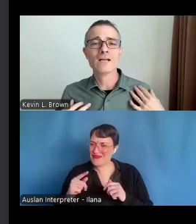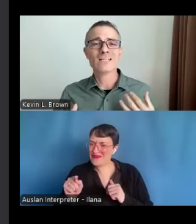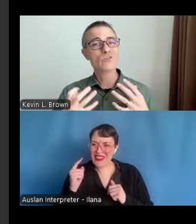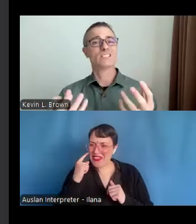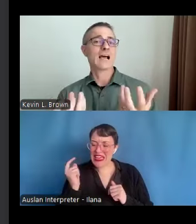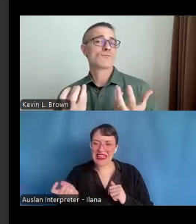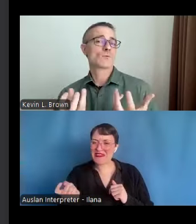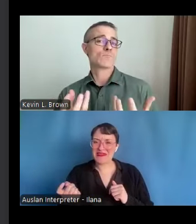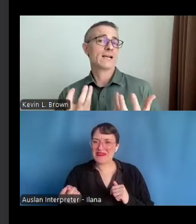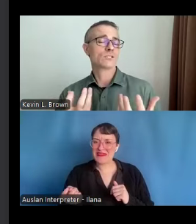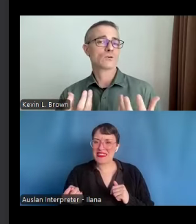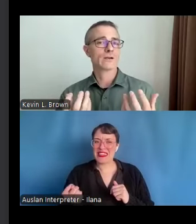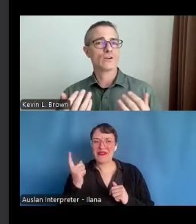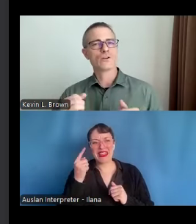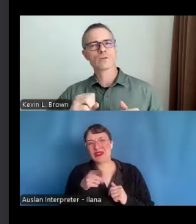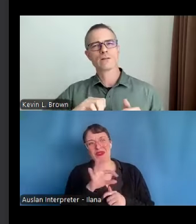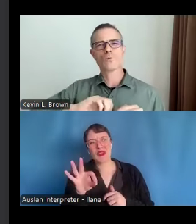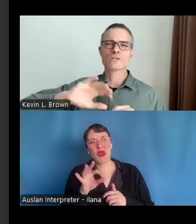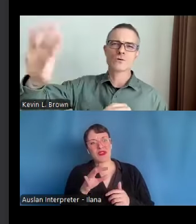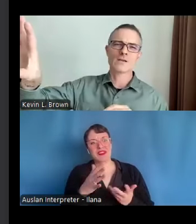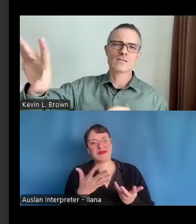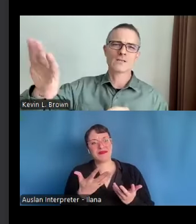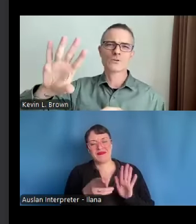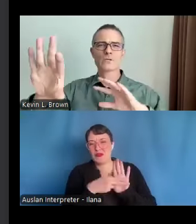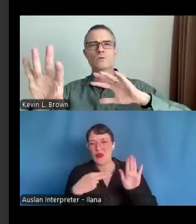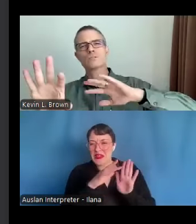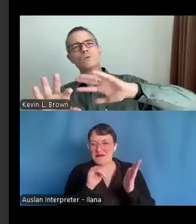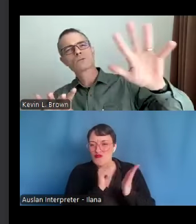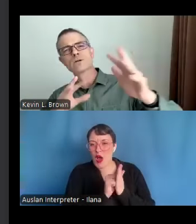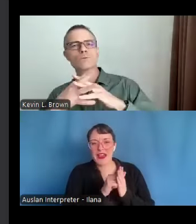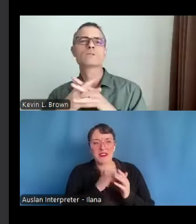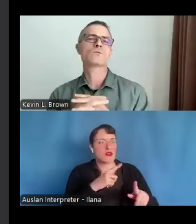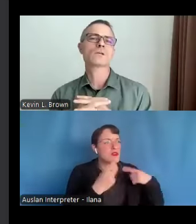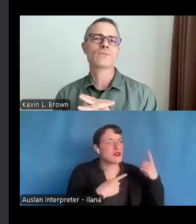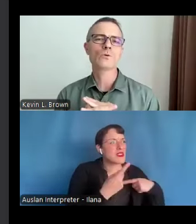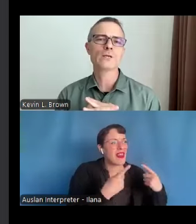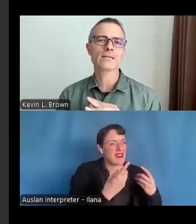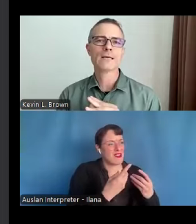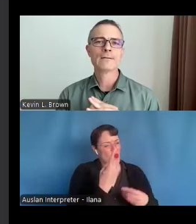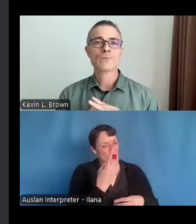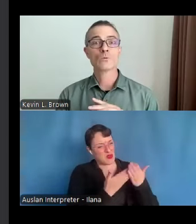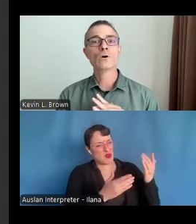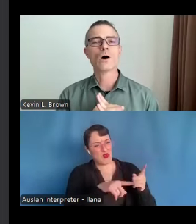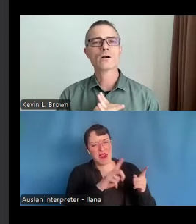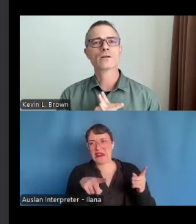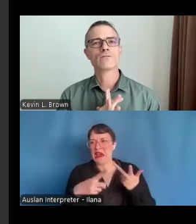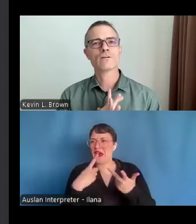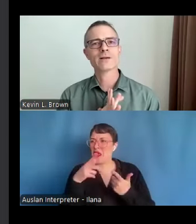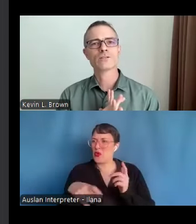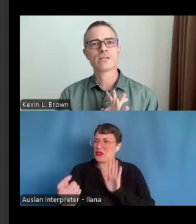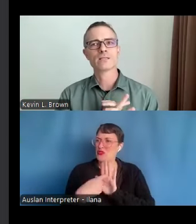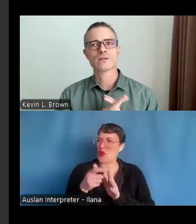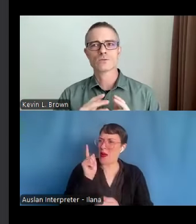that you just didn't have the right brand story. You were telling one story to individual donors and one story, it was convoluted. And the real art